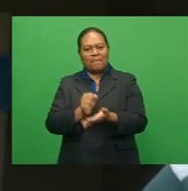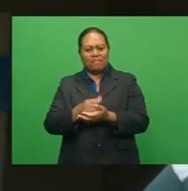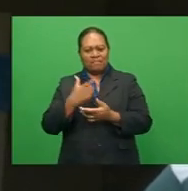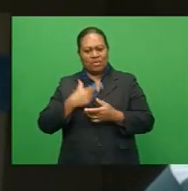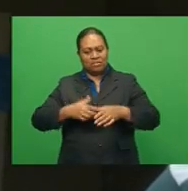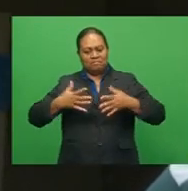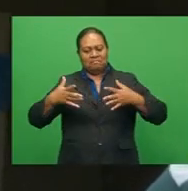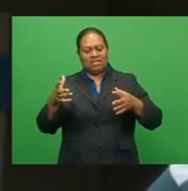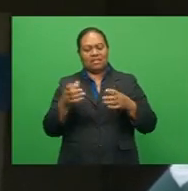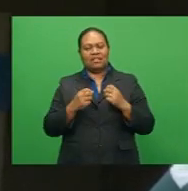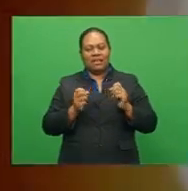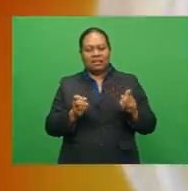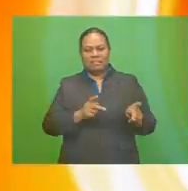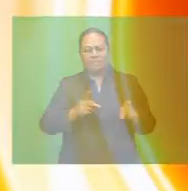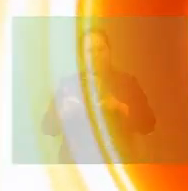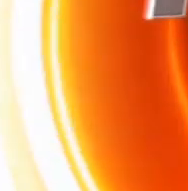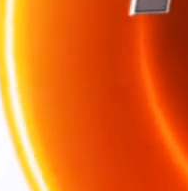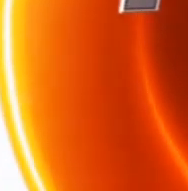a better performance.